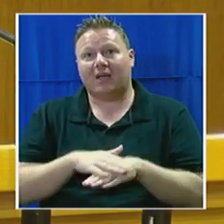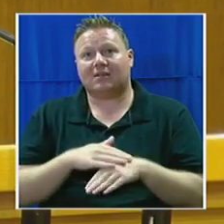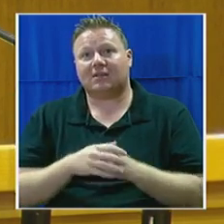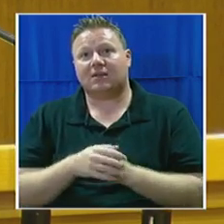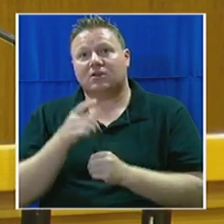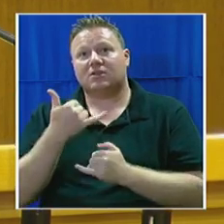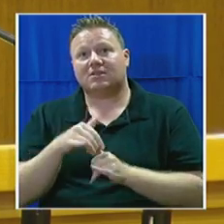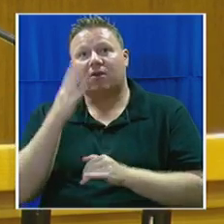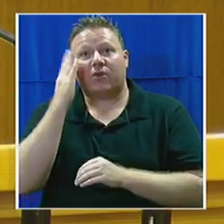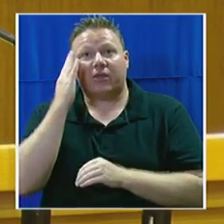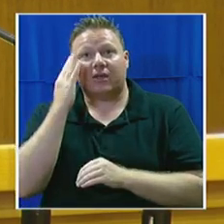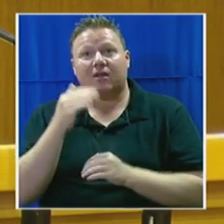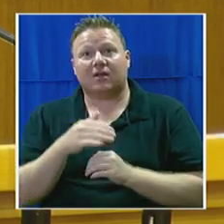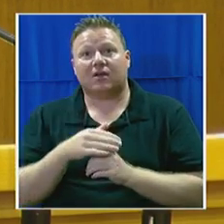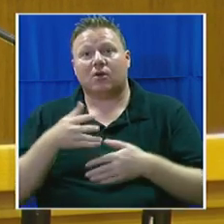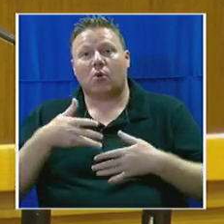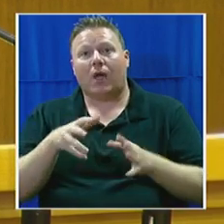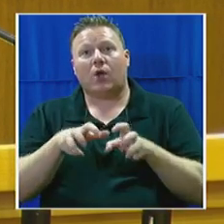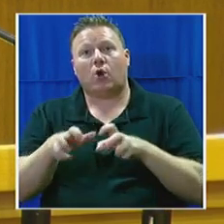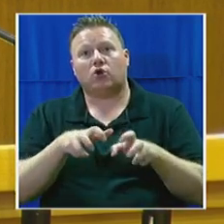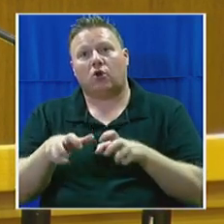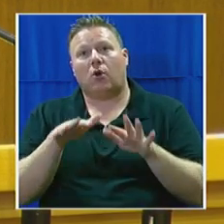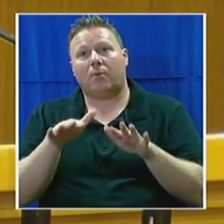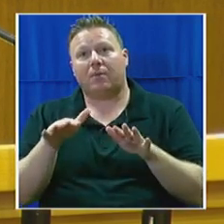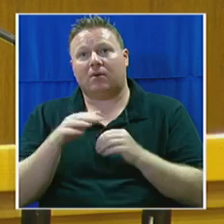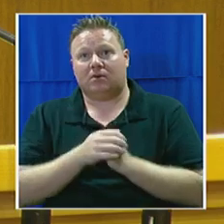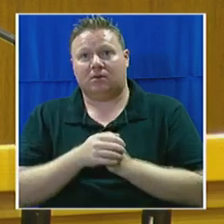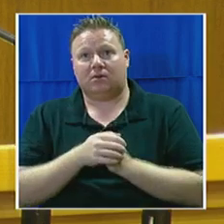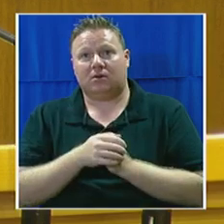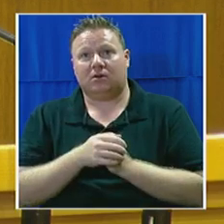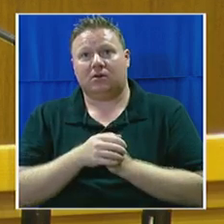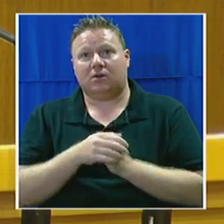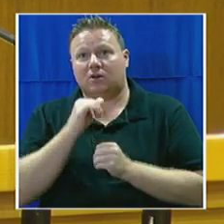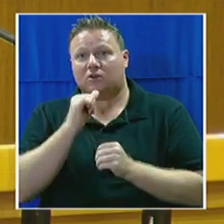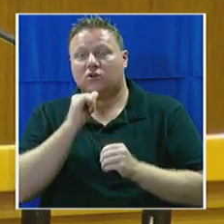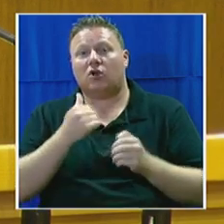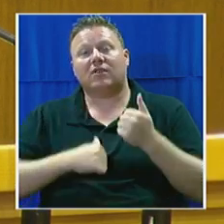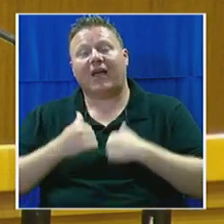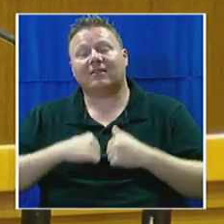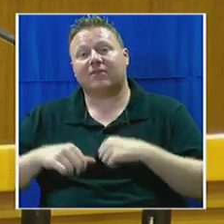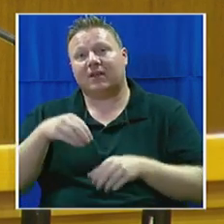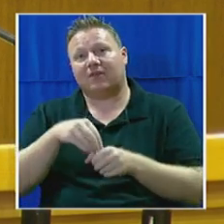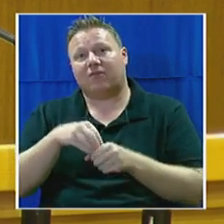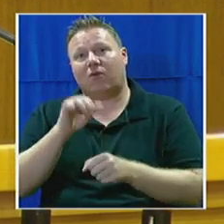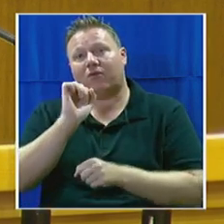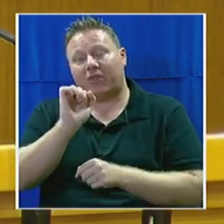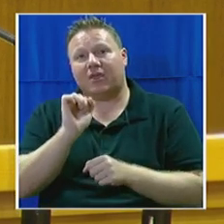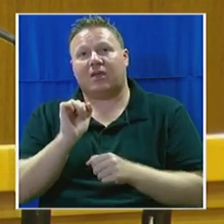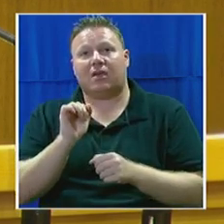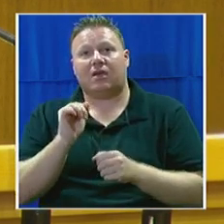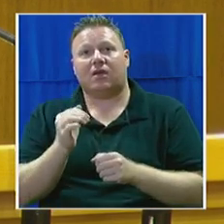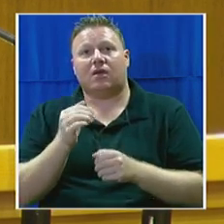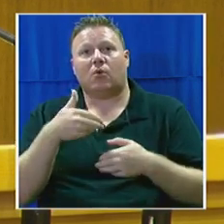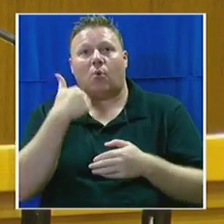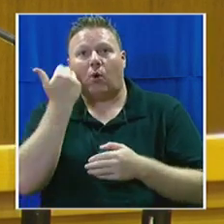still thinking in the form of controlling people not to actively participate in the affairs of their own.